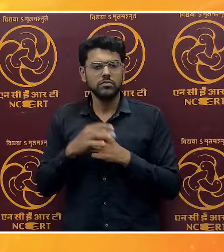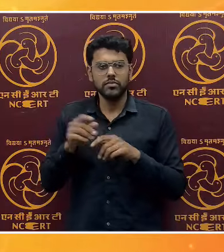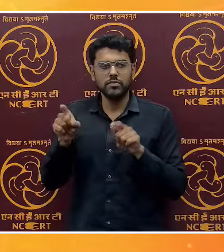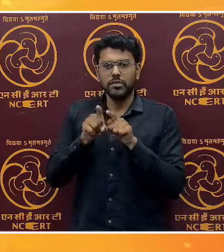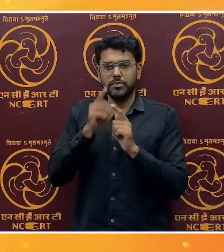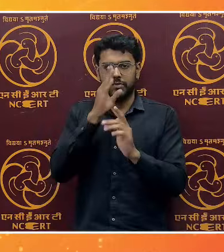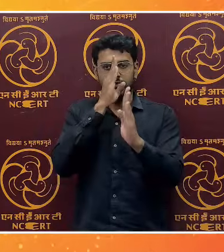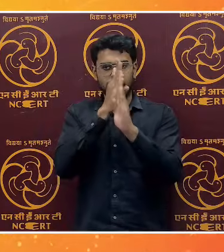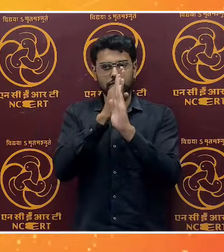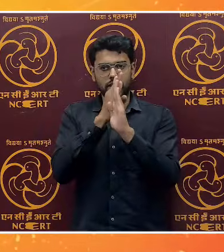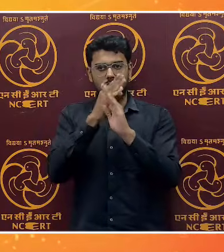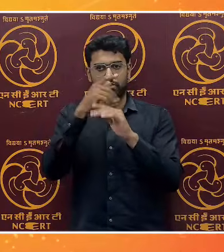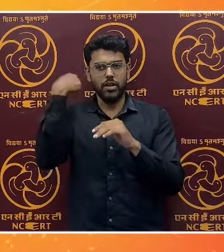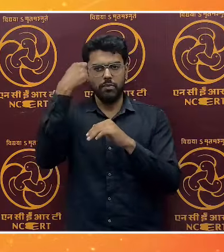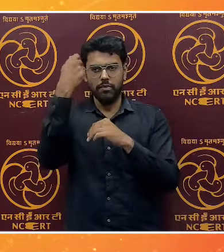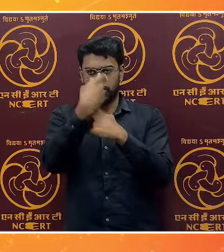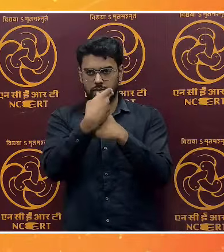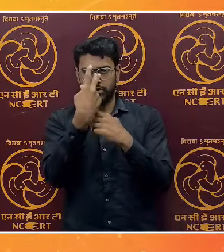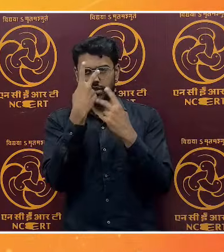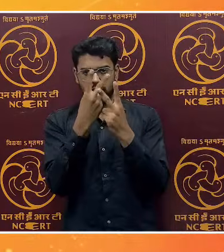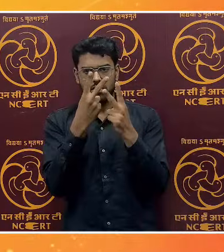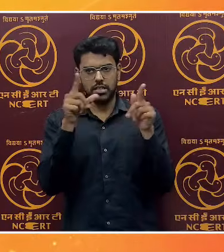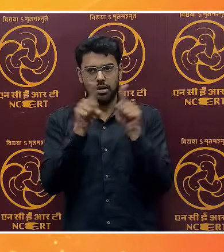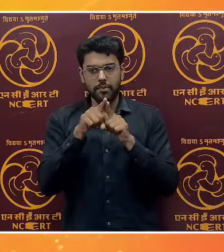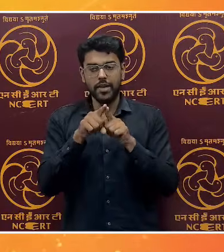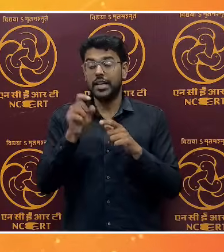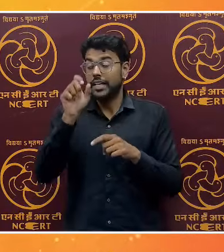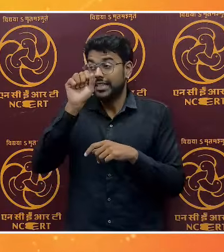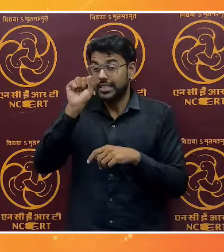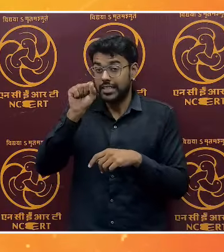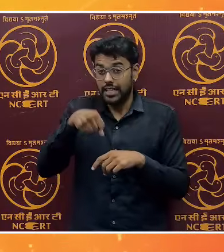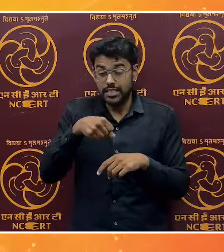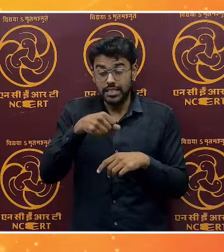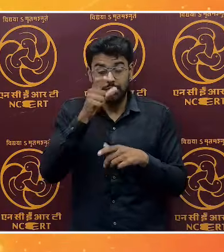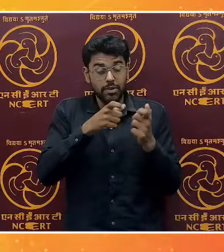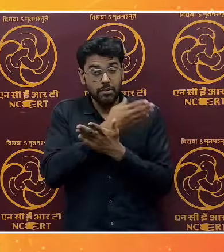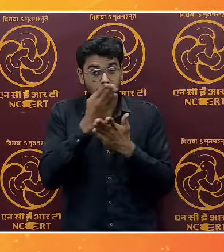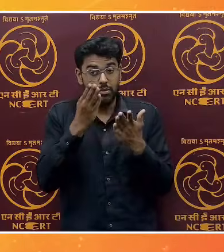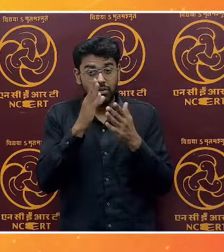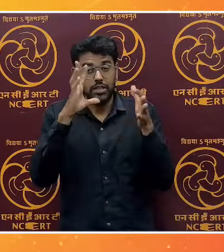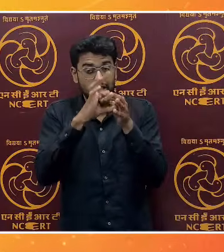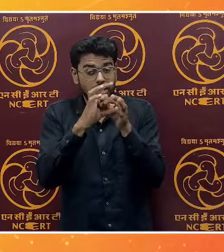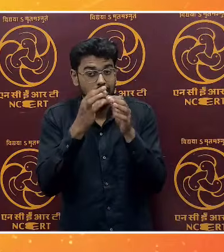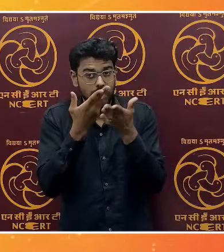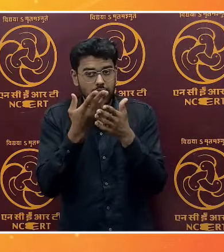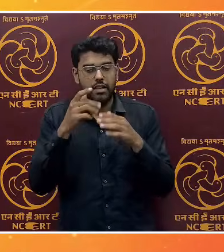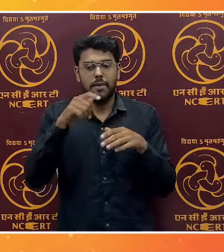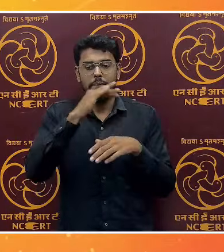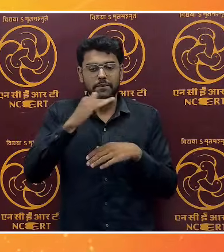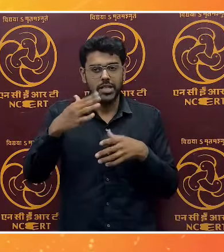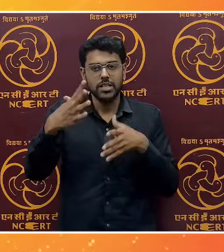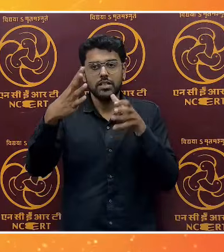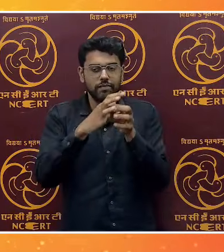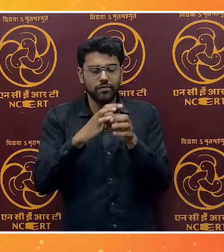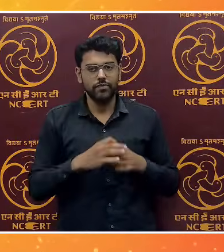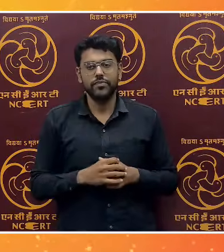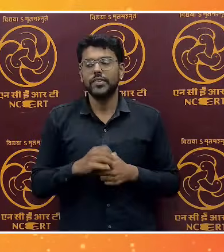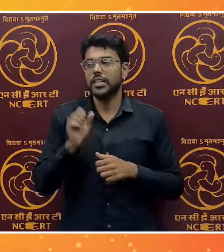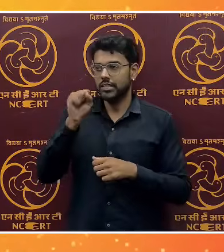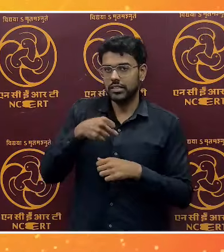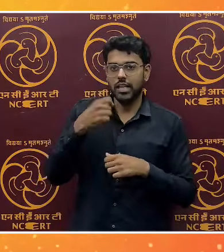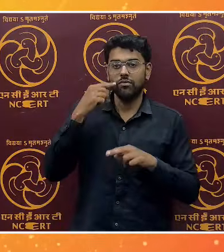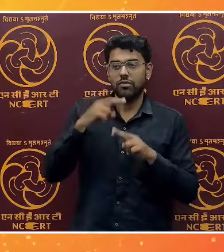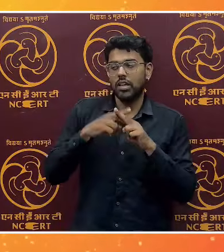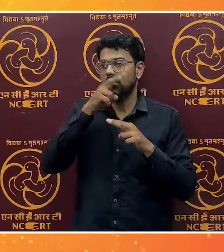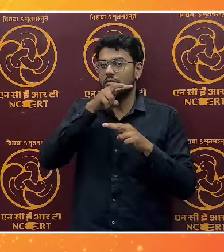looking straight into the eye of the camera. Yes, and you are connecting with the audience. Oh yes. You're connecting with the children, right? Otherwise, I'm